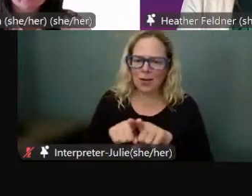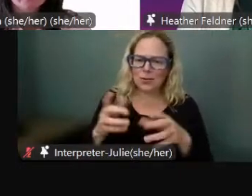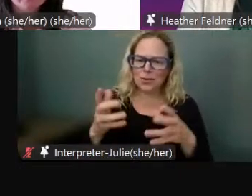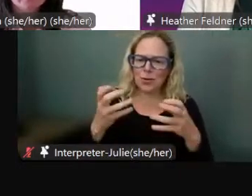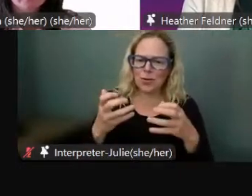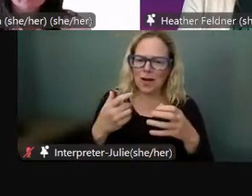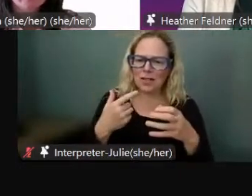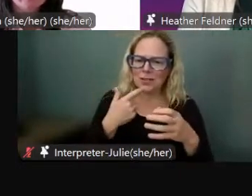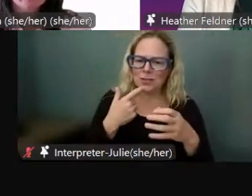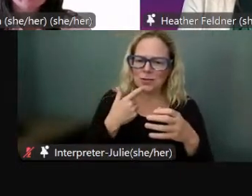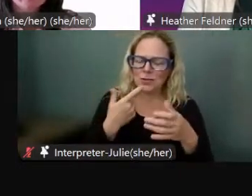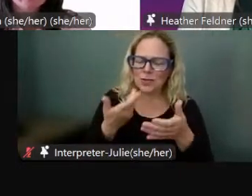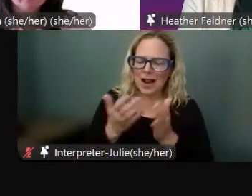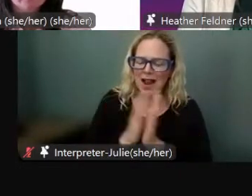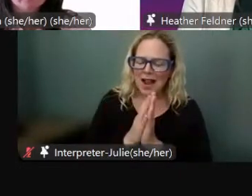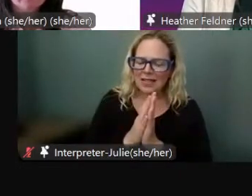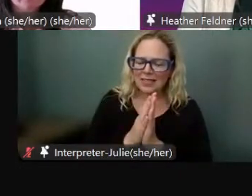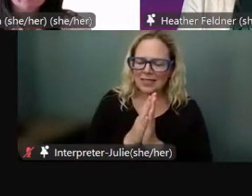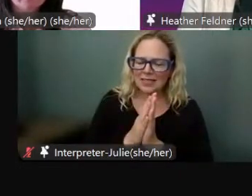that asked